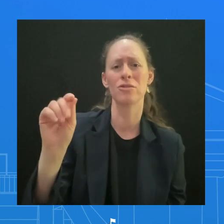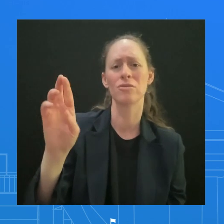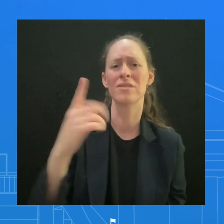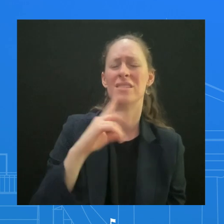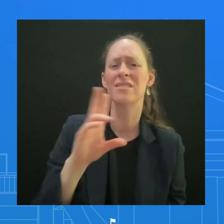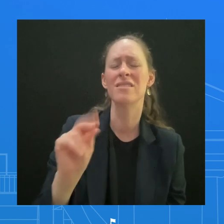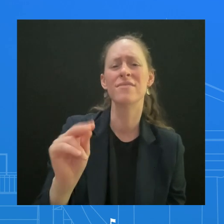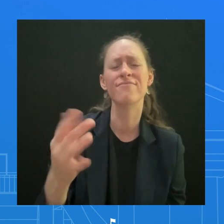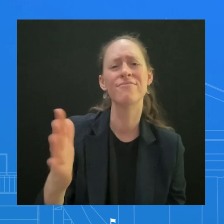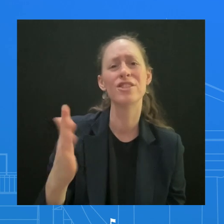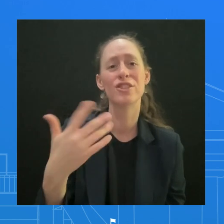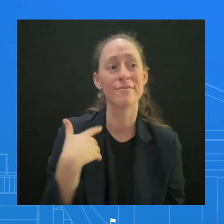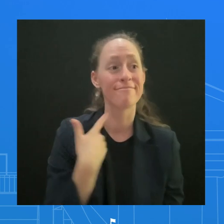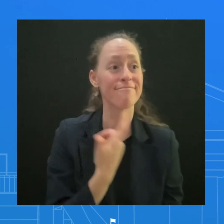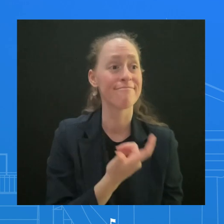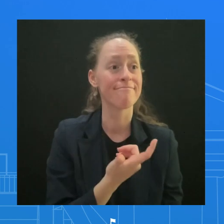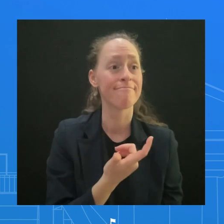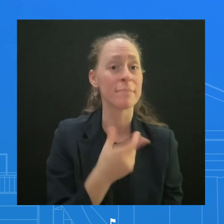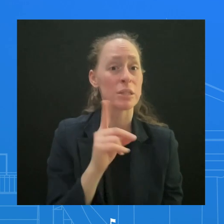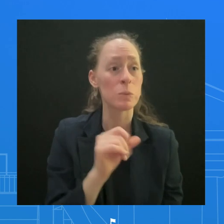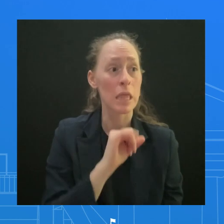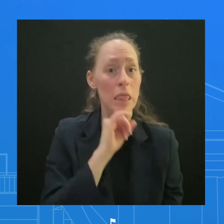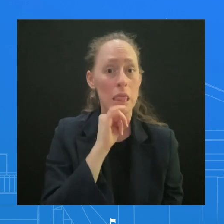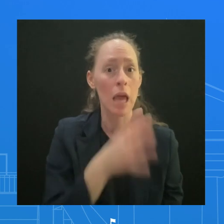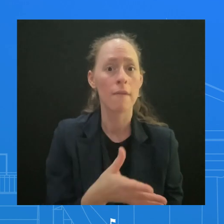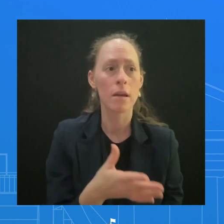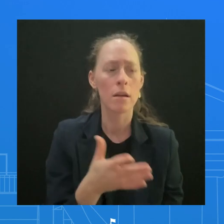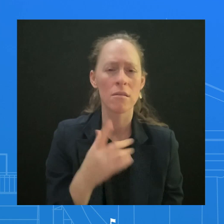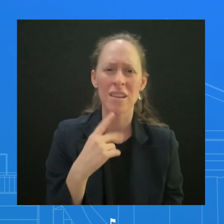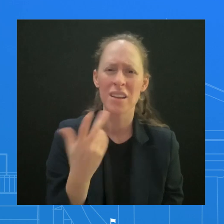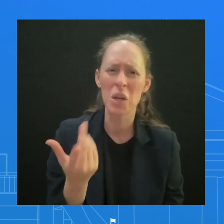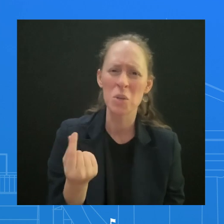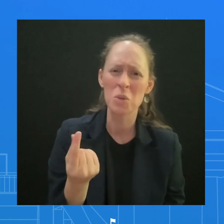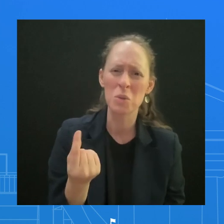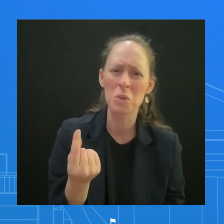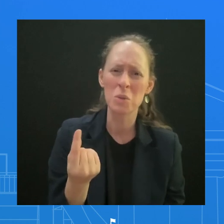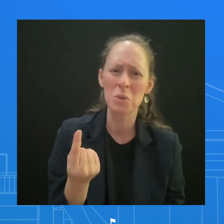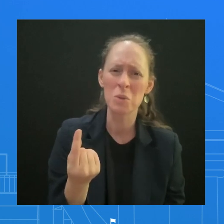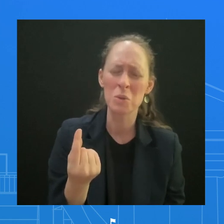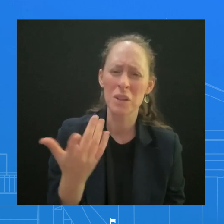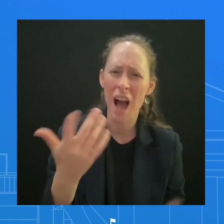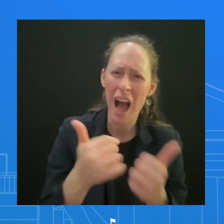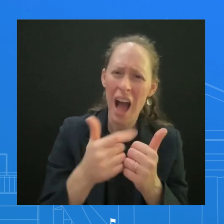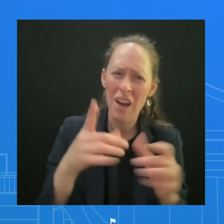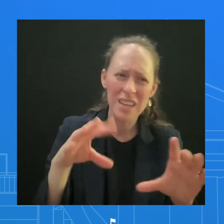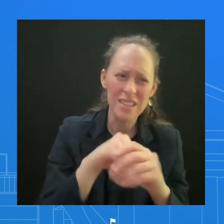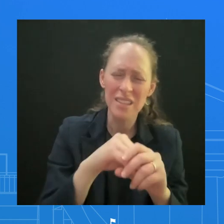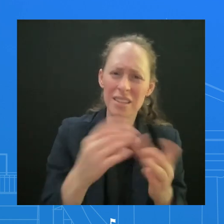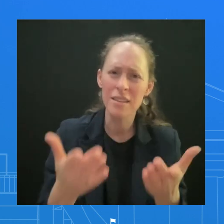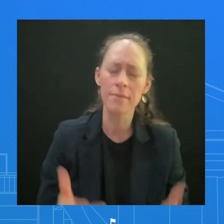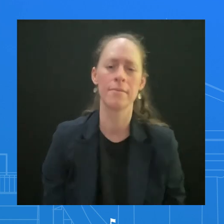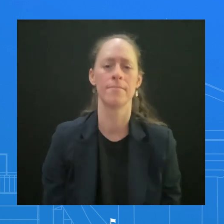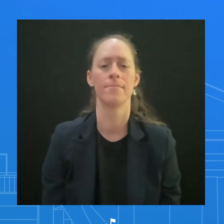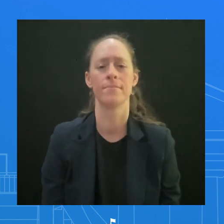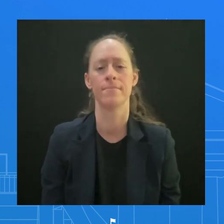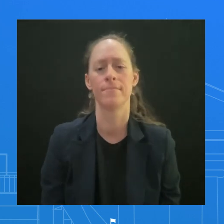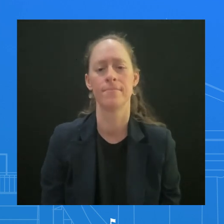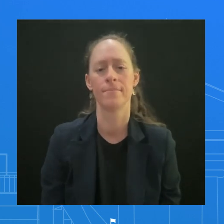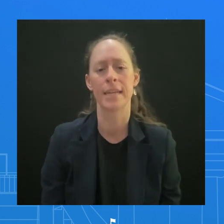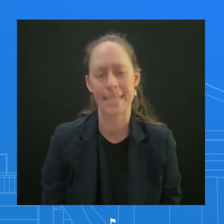the White House translate this? Well, look, we've certainly seen reports now of U.S. citizens at